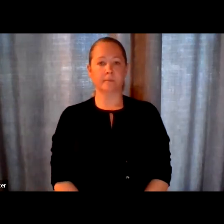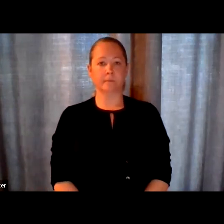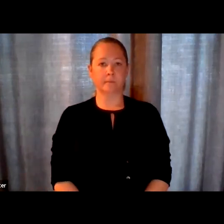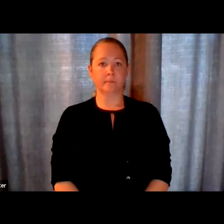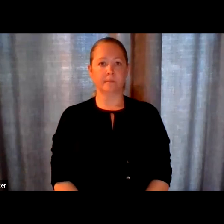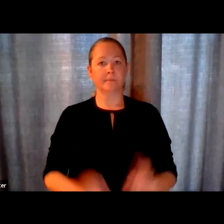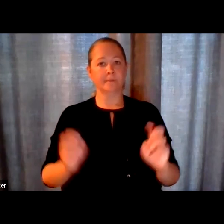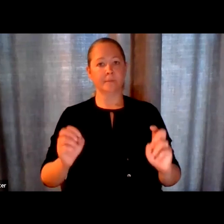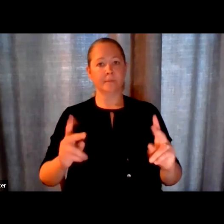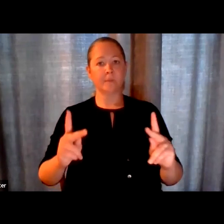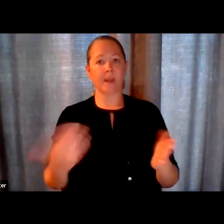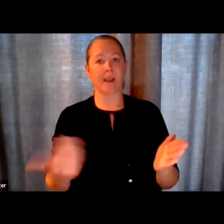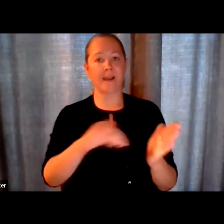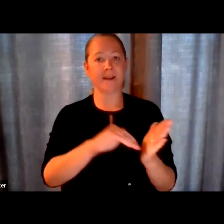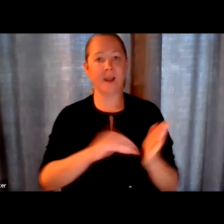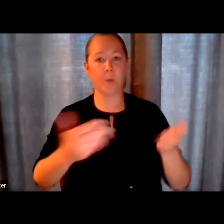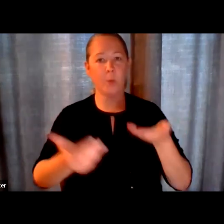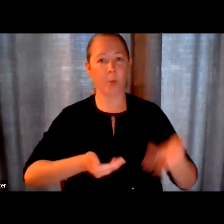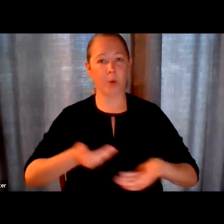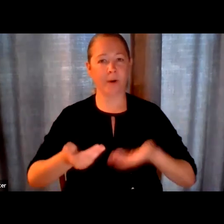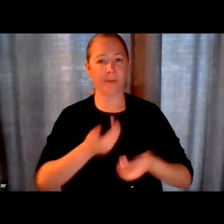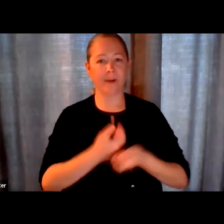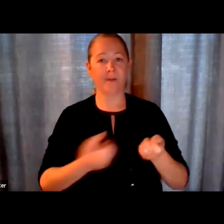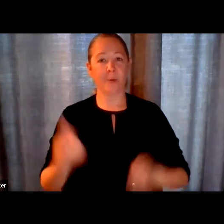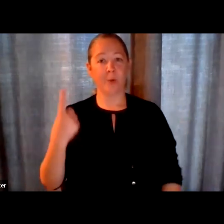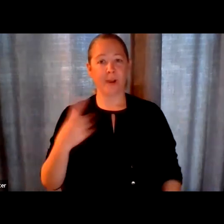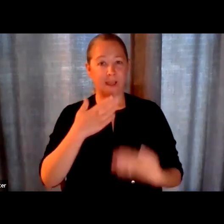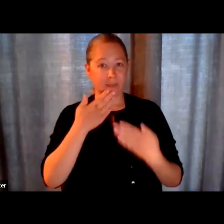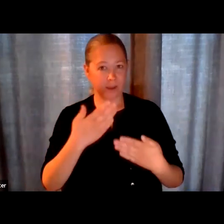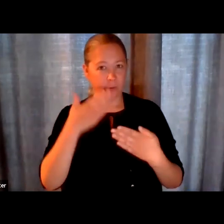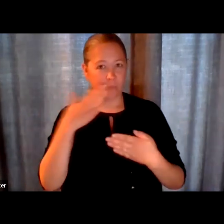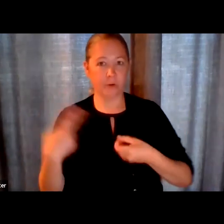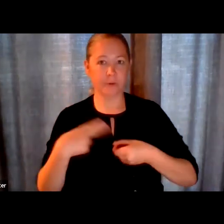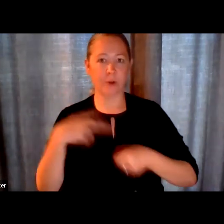All right. Again, welcome everyone. Thank you so much for being here.